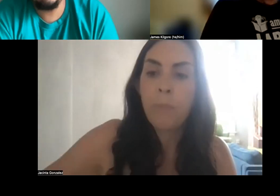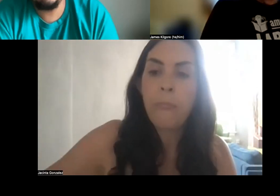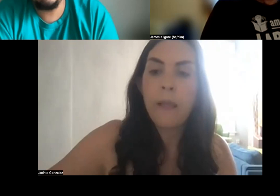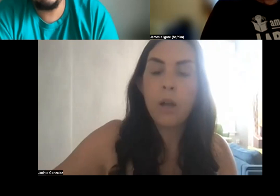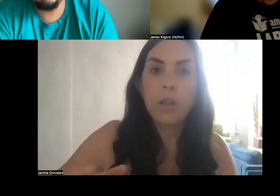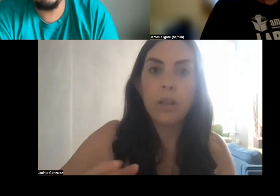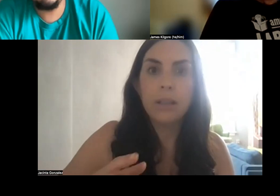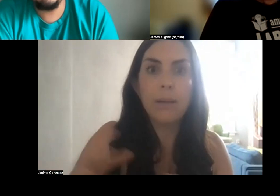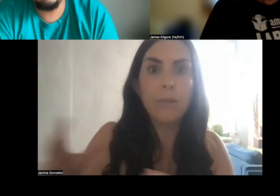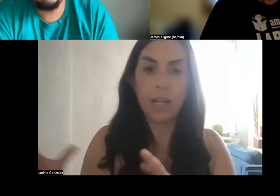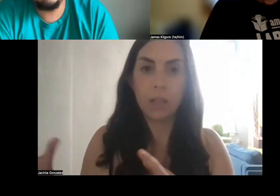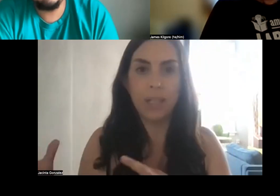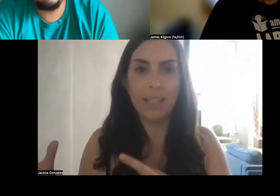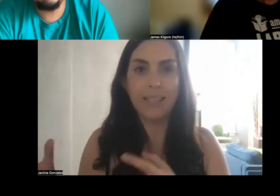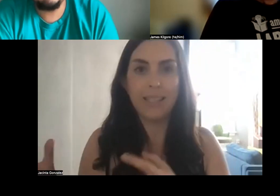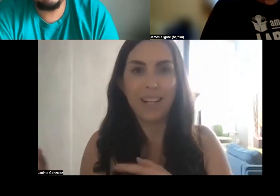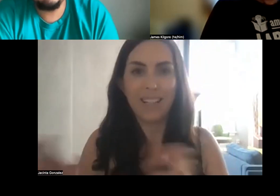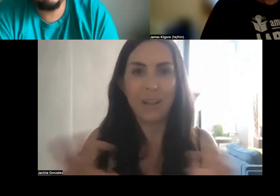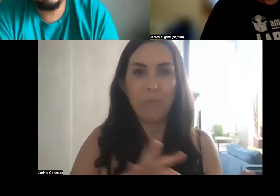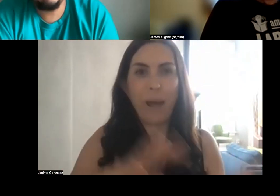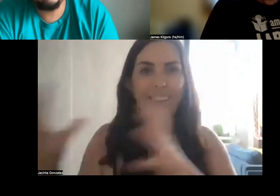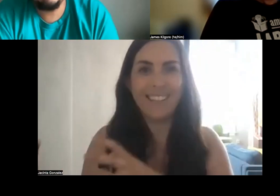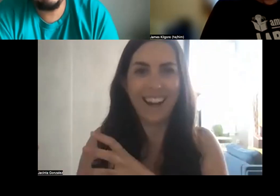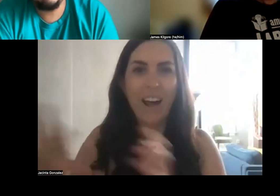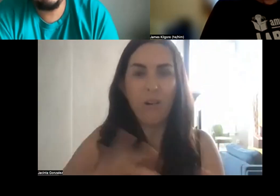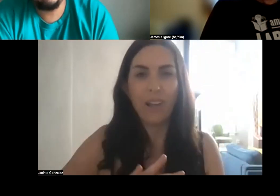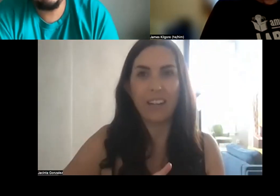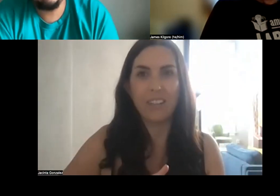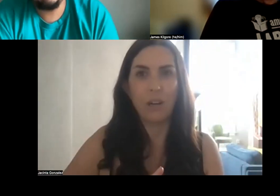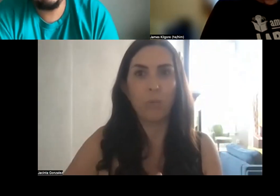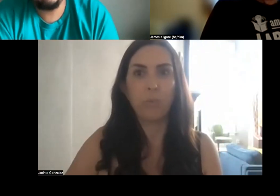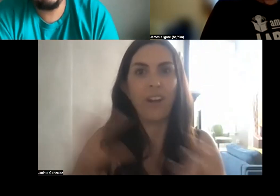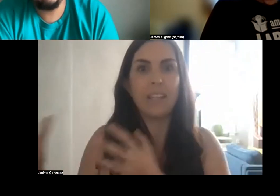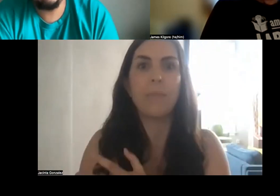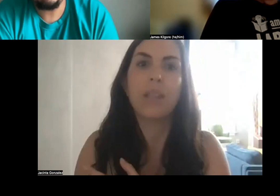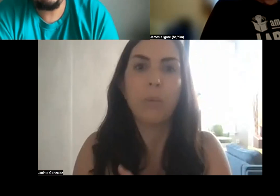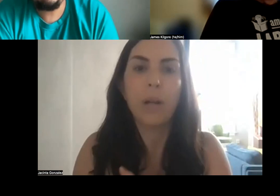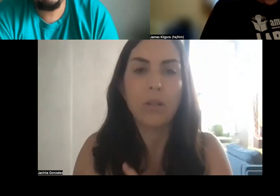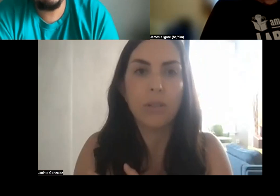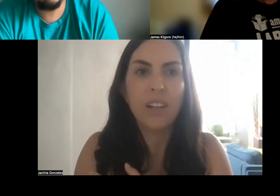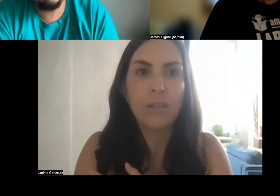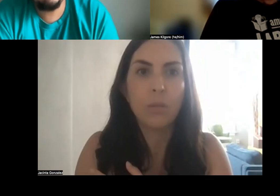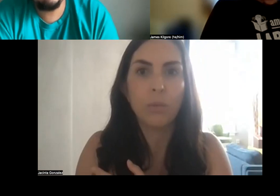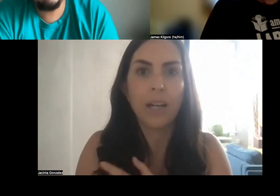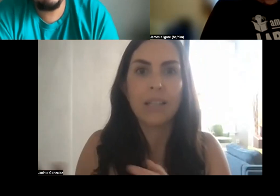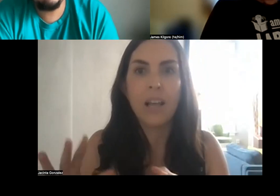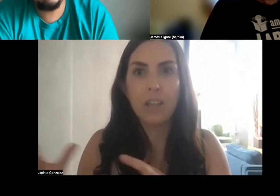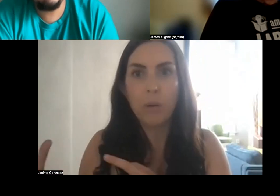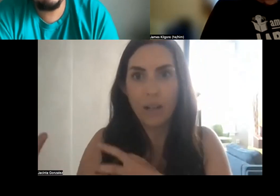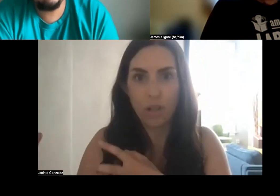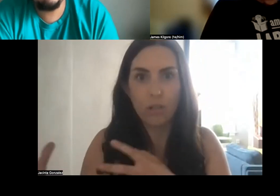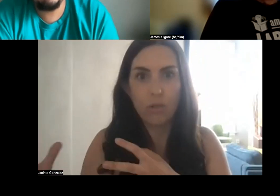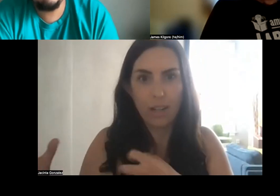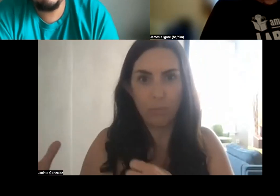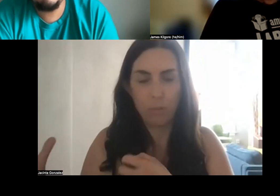immigration, Democrats would, instead of trying to balance that out and, you know, provide something that would actually defend human rights, they